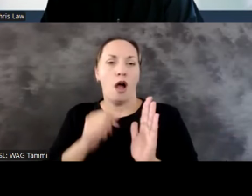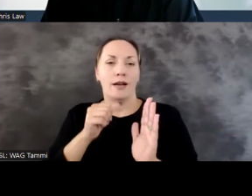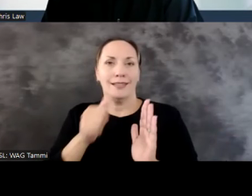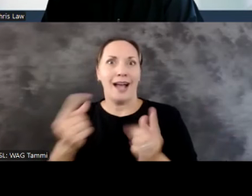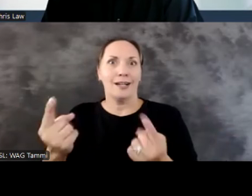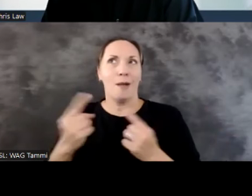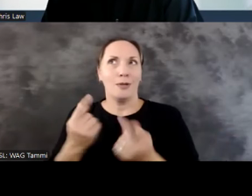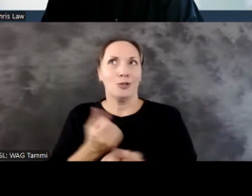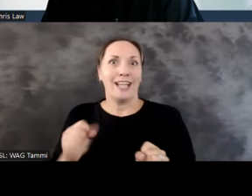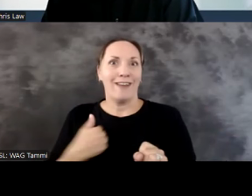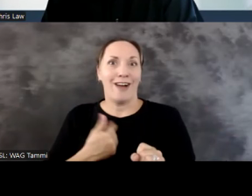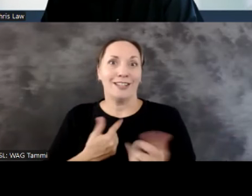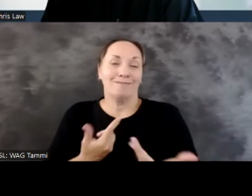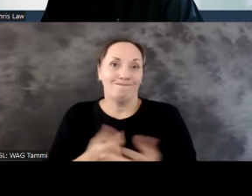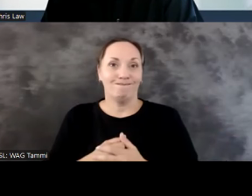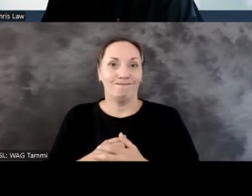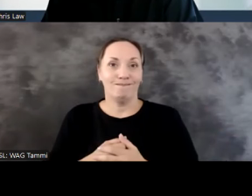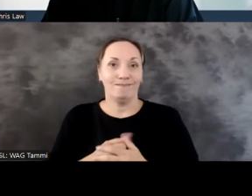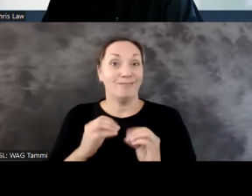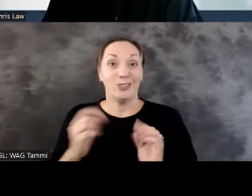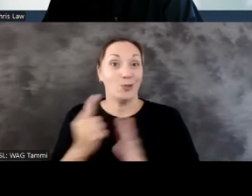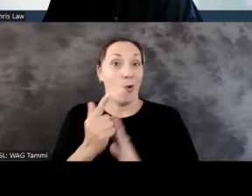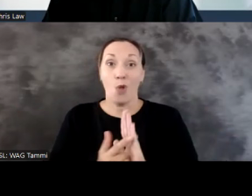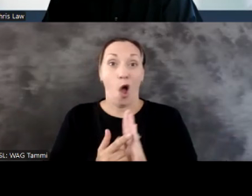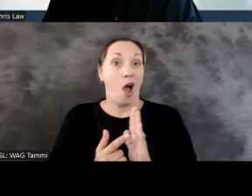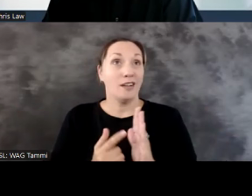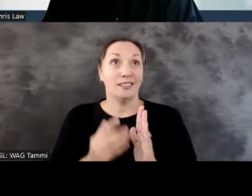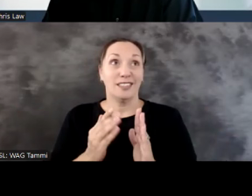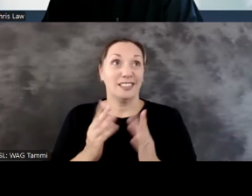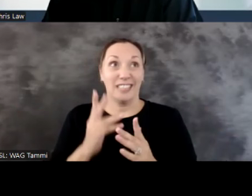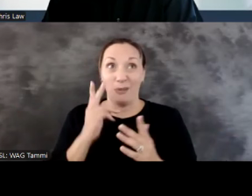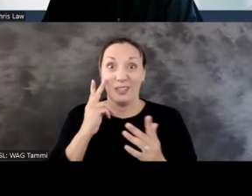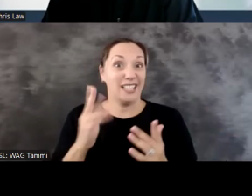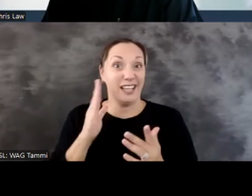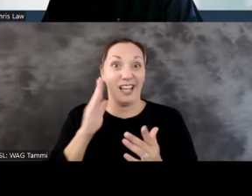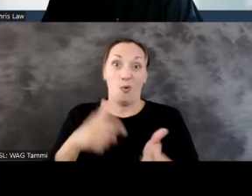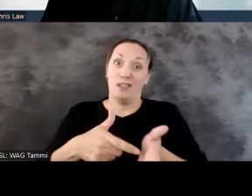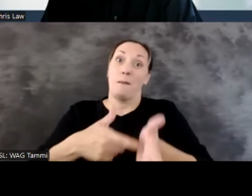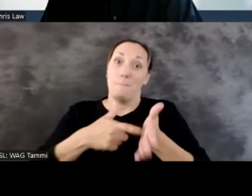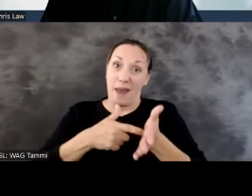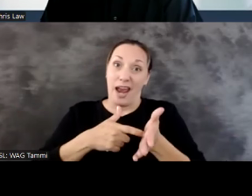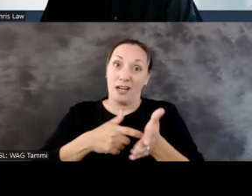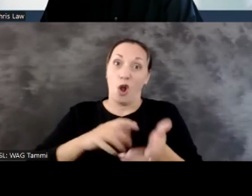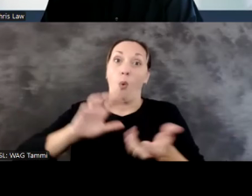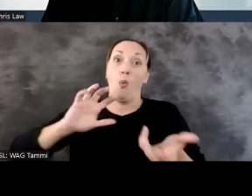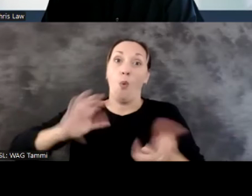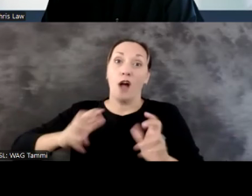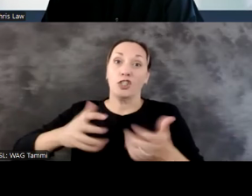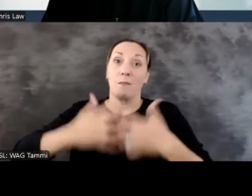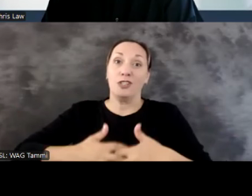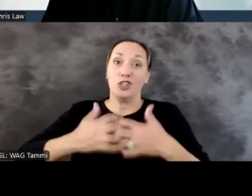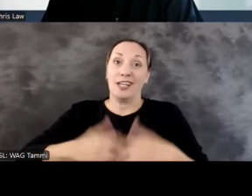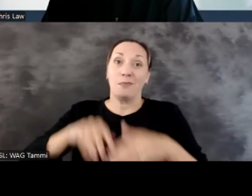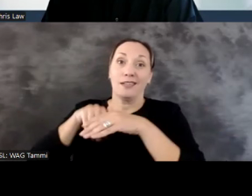us. Okay, there's no laws on the horizon that will demand accessible washing machines. And even if